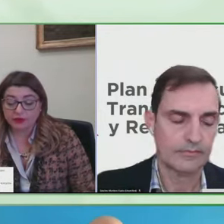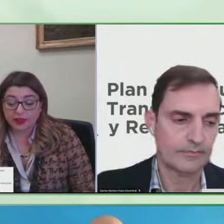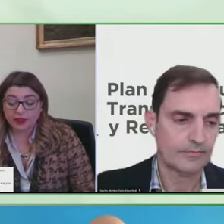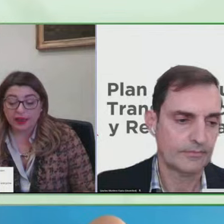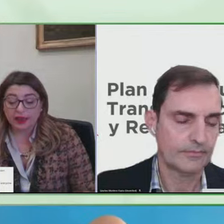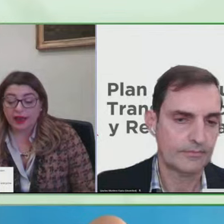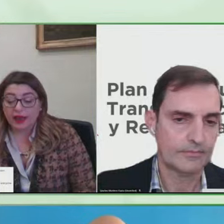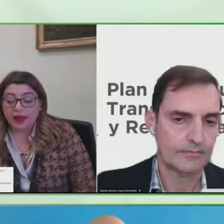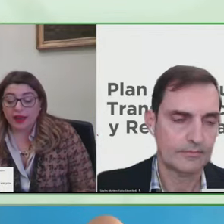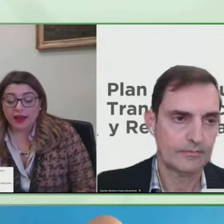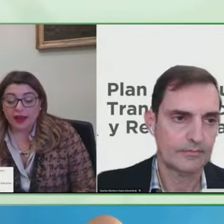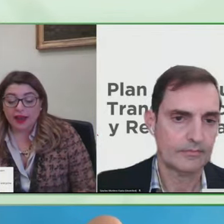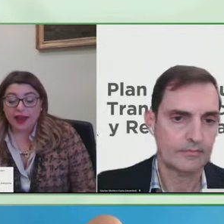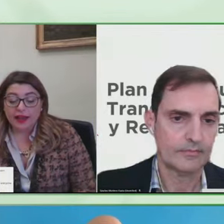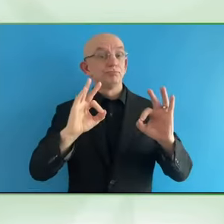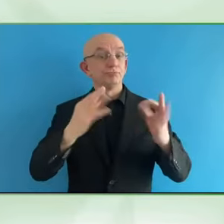Italy.